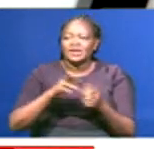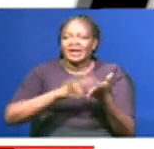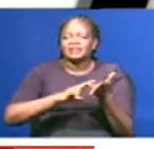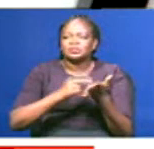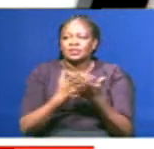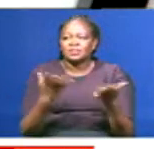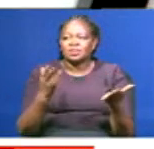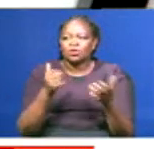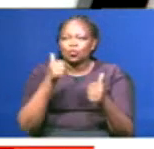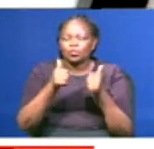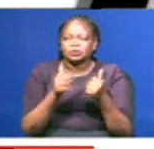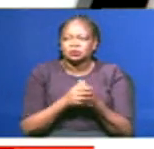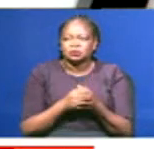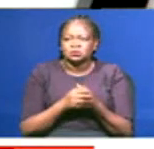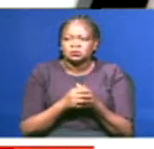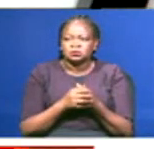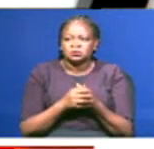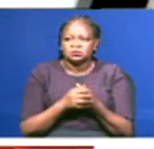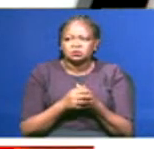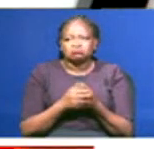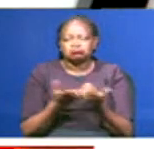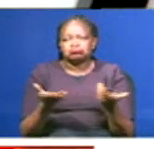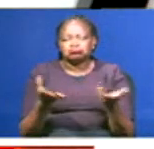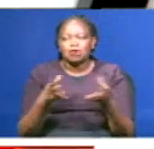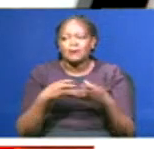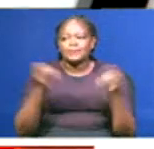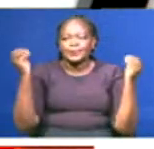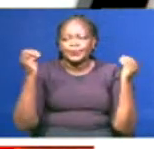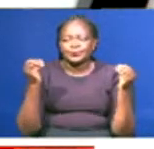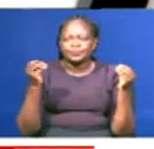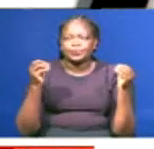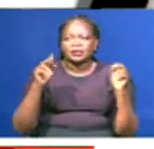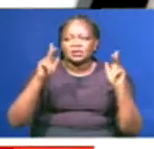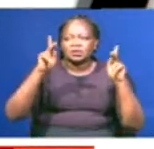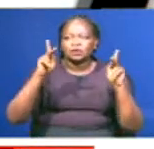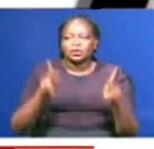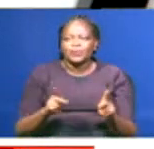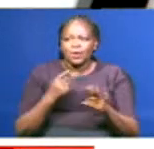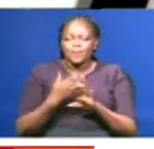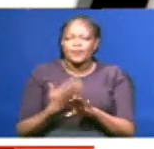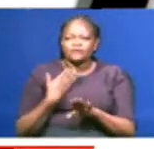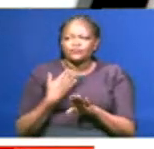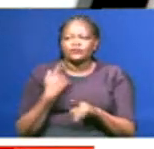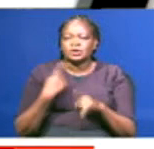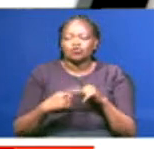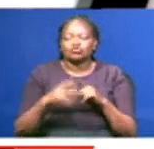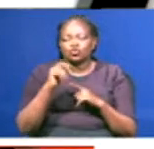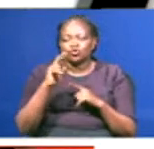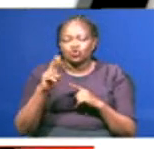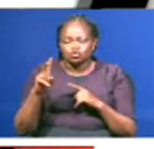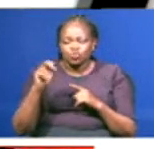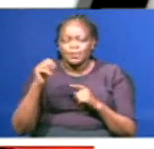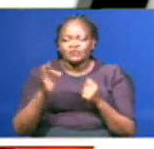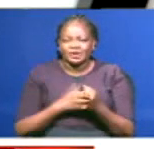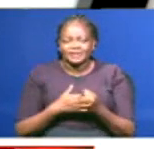which, by the way, allegedly went missing in Kisumu before the 2022 August